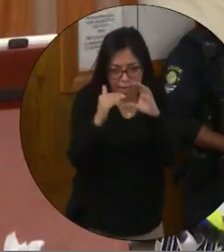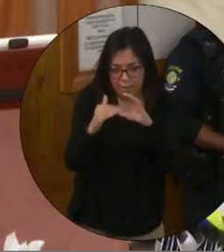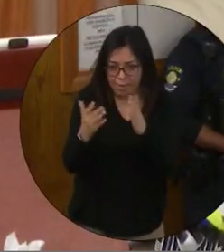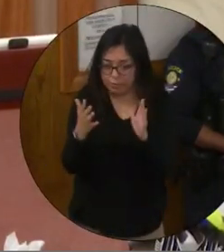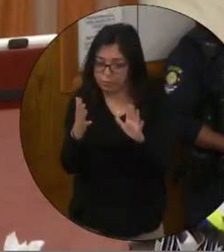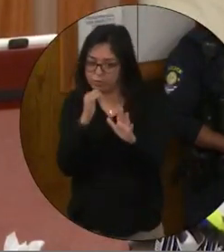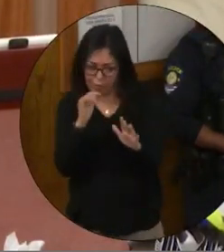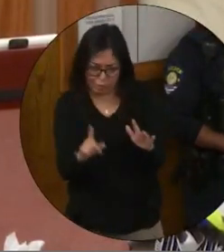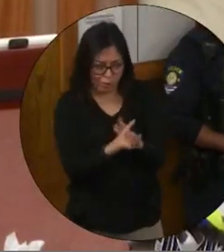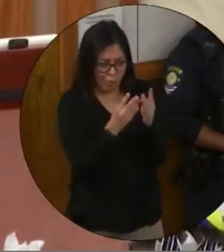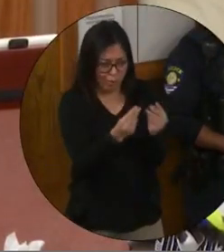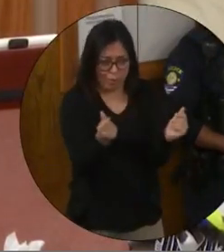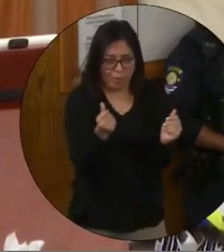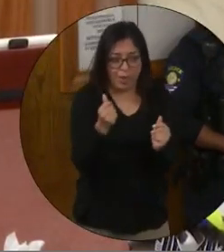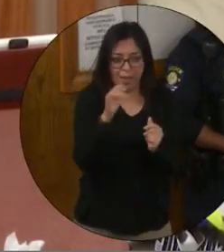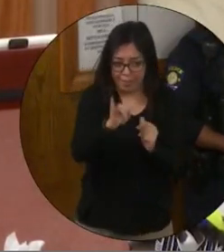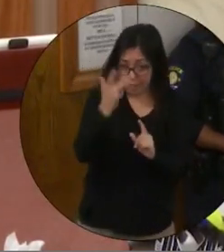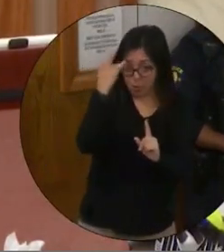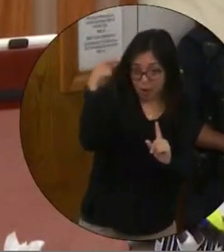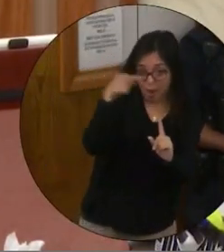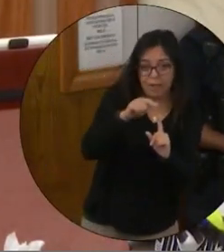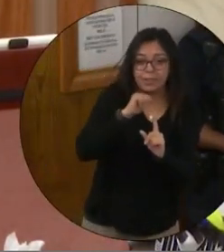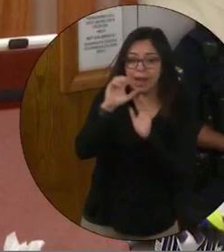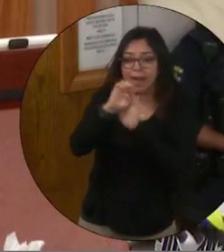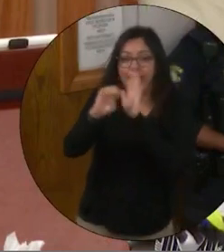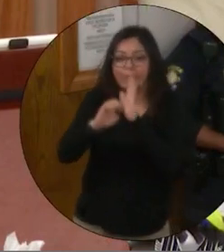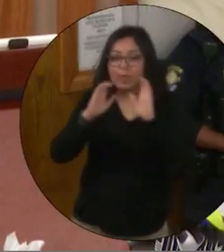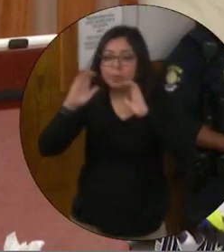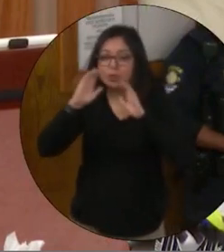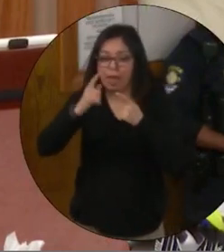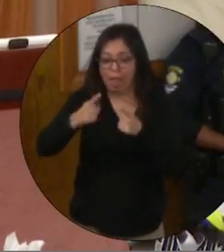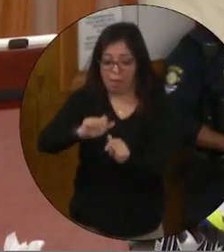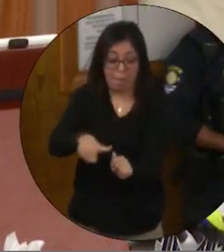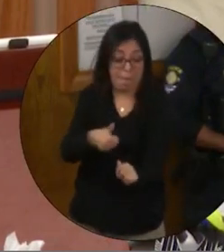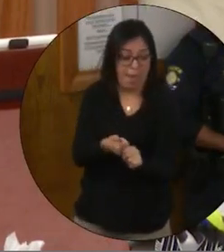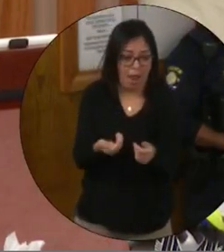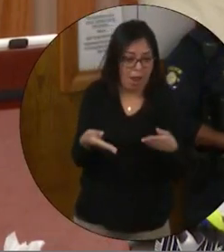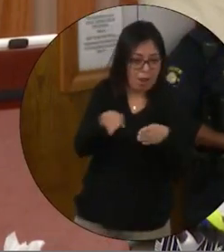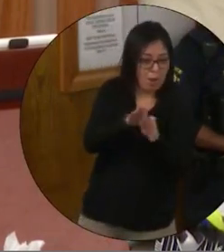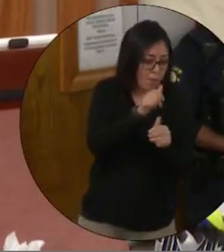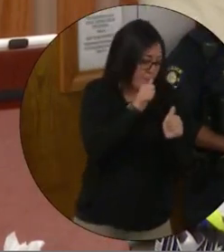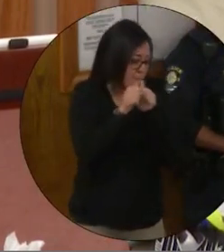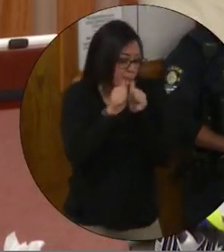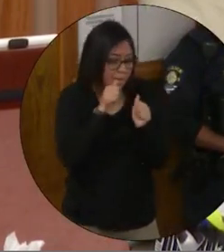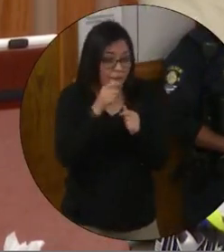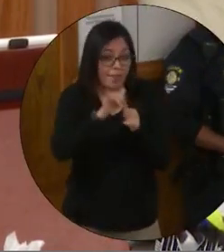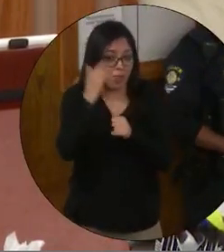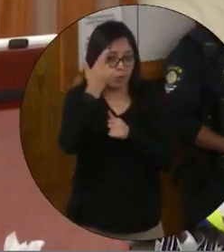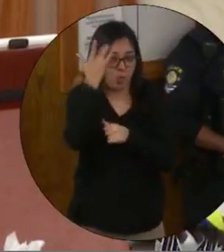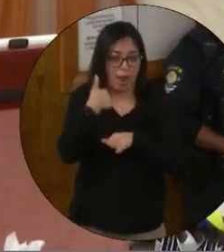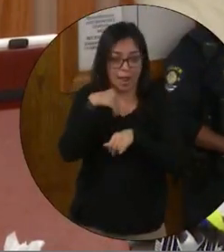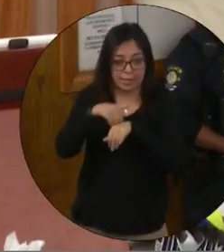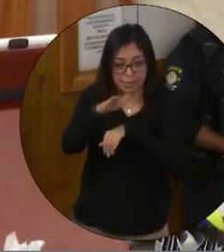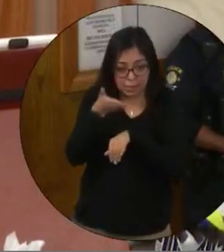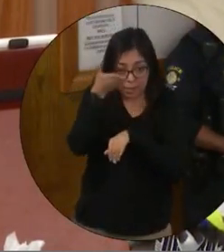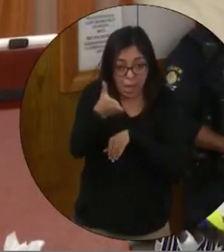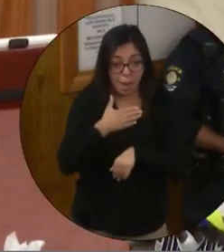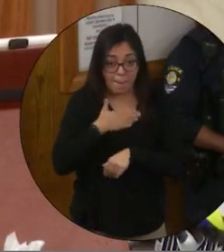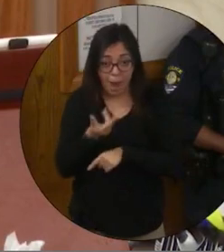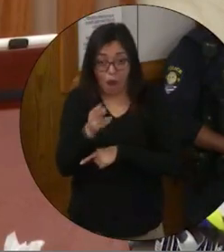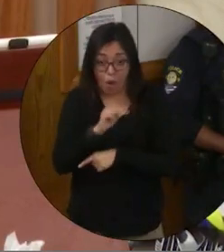again, don't show up. And that's because there are unethical communications happening behind closed doors. It's also the reason why I've submitted my own personal